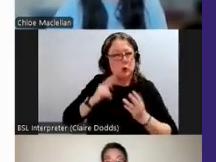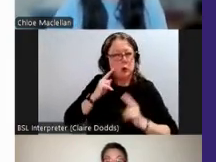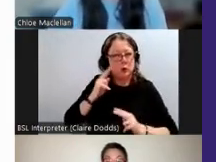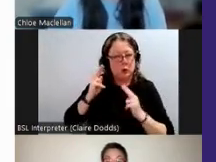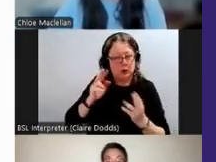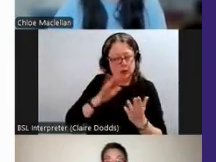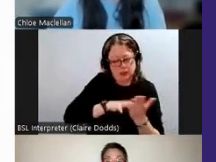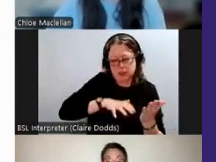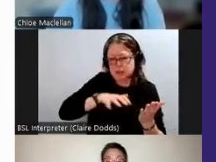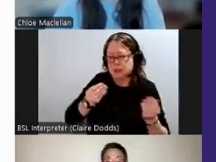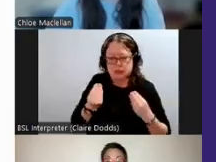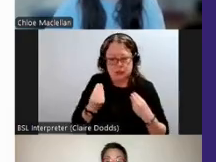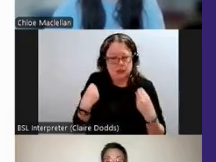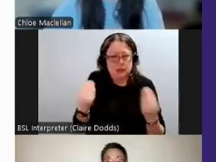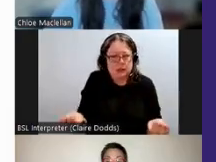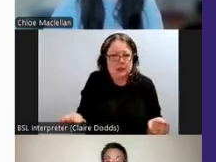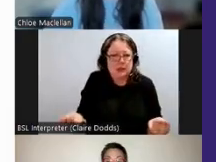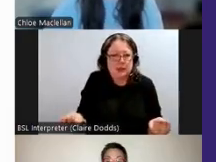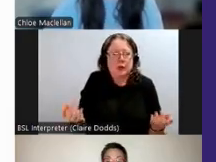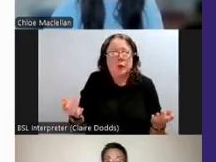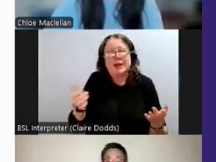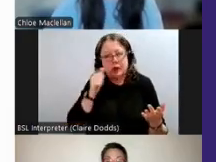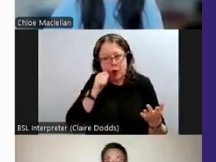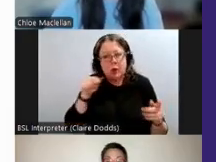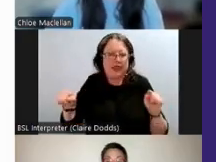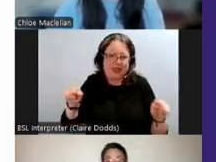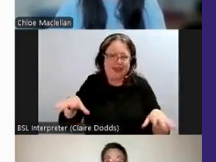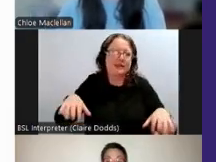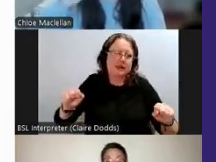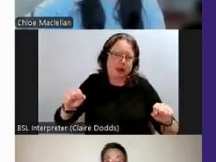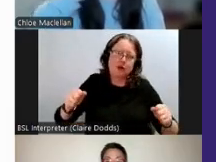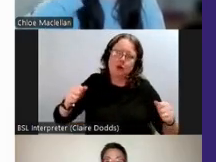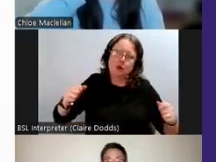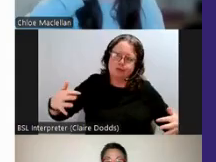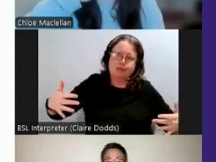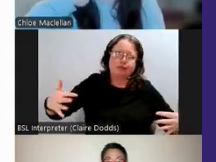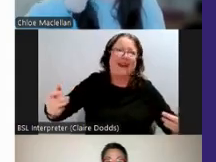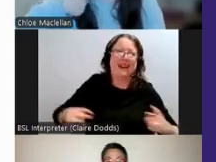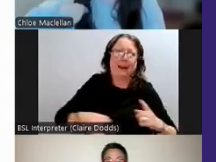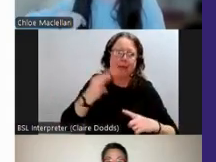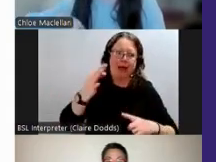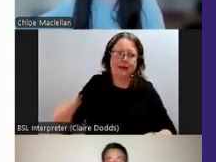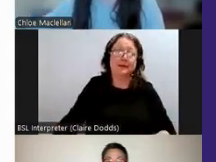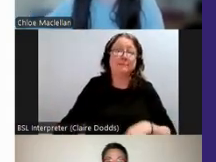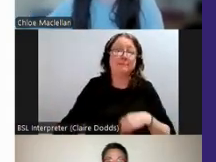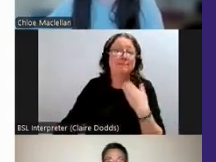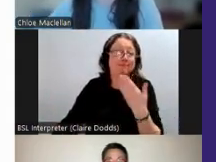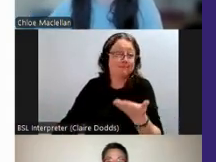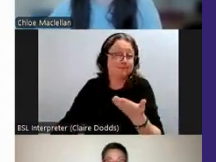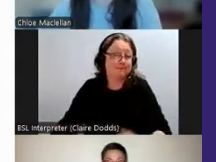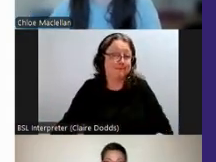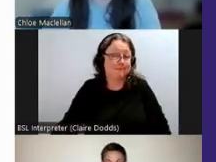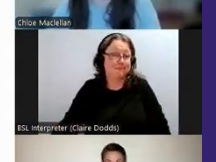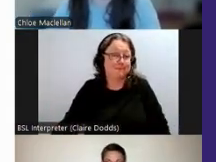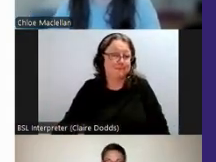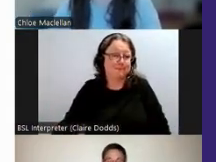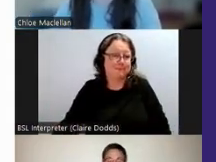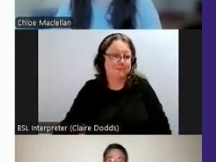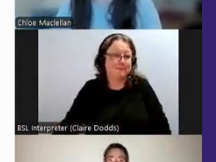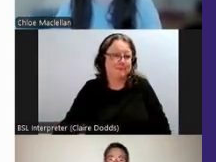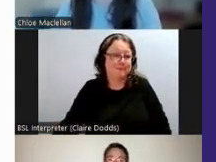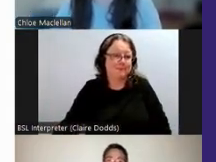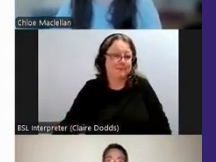had. I'll start with Jarrow Hall. So at Jarrow Hall, there have been many changes that